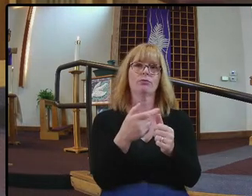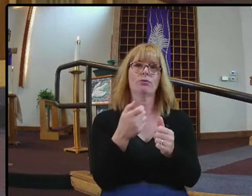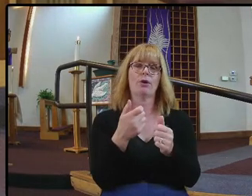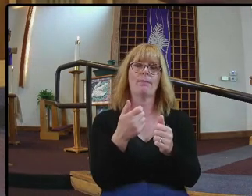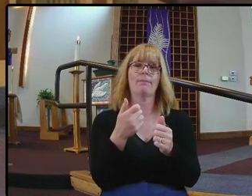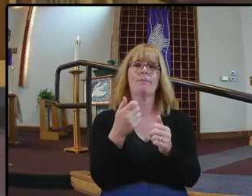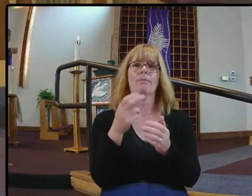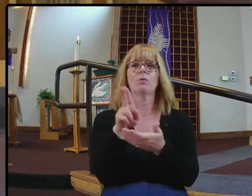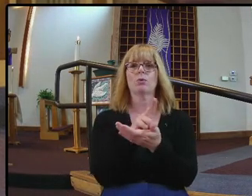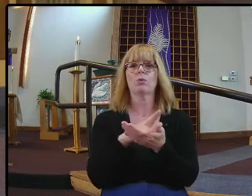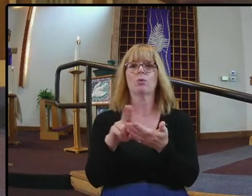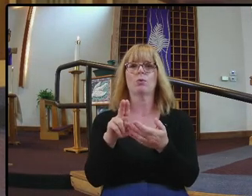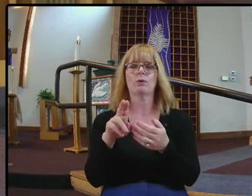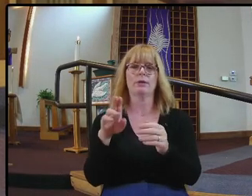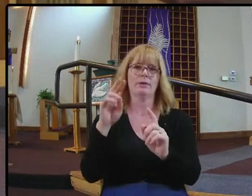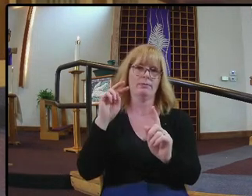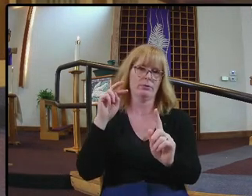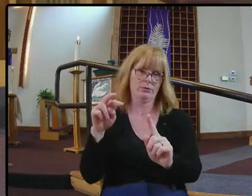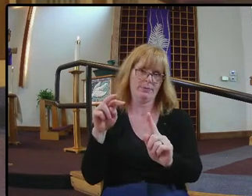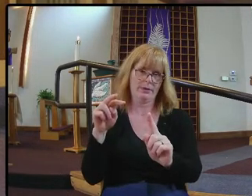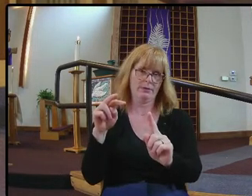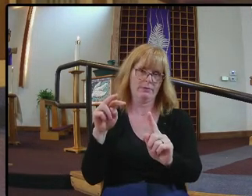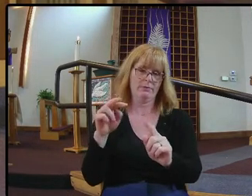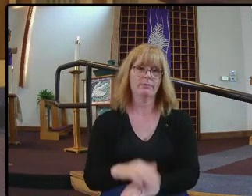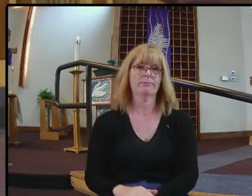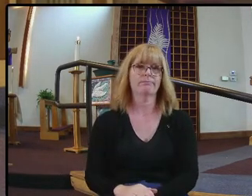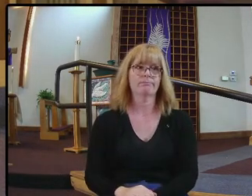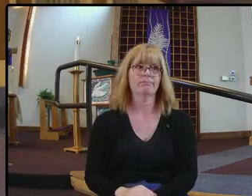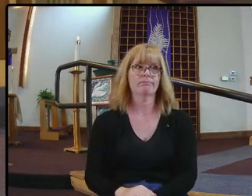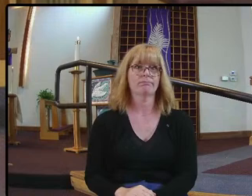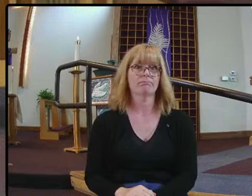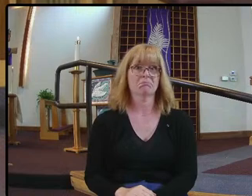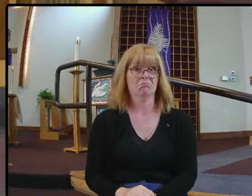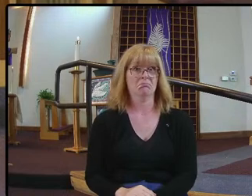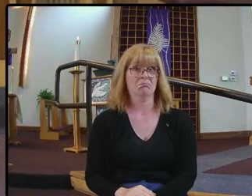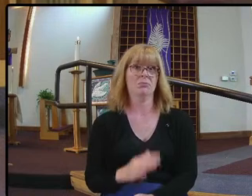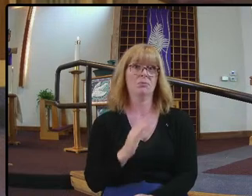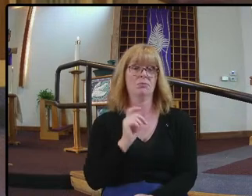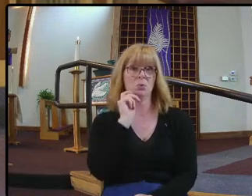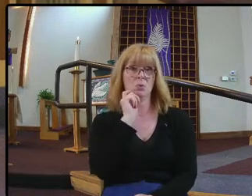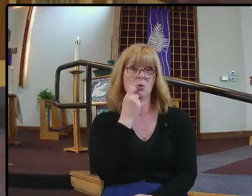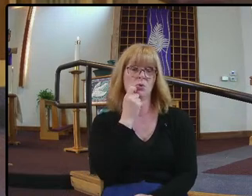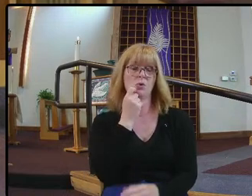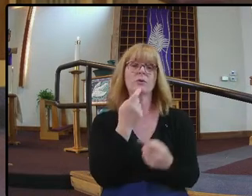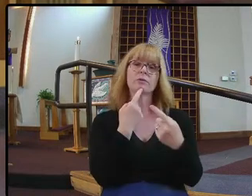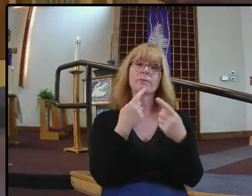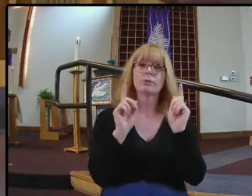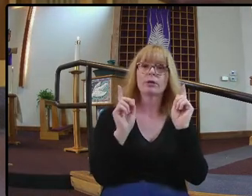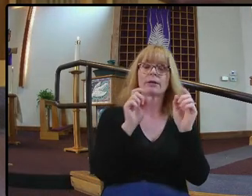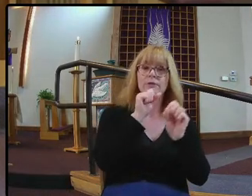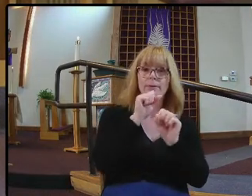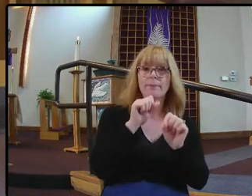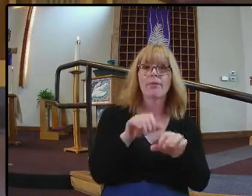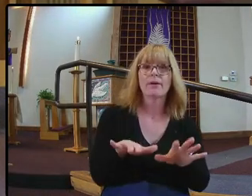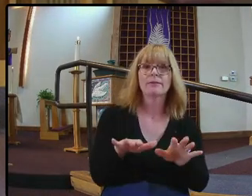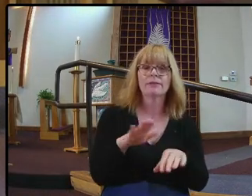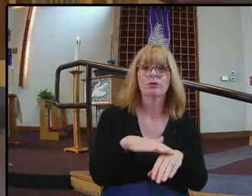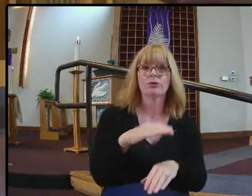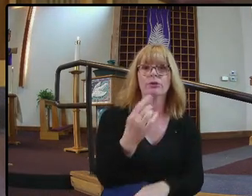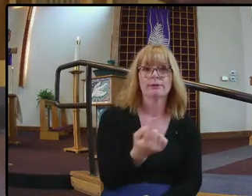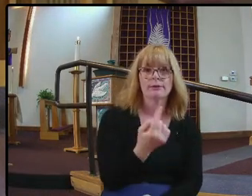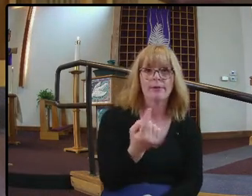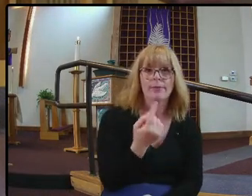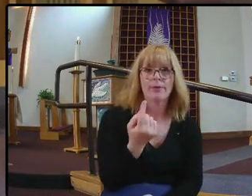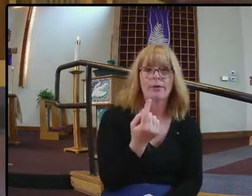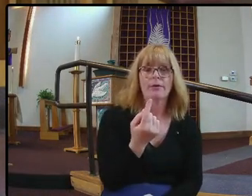divine perspective. That sounds pretty cool. To pronounce a blessing upon something is